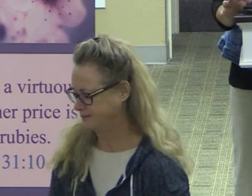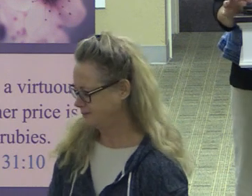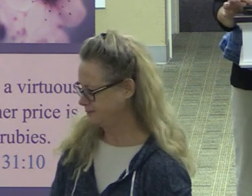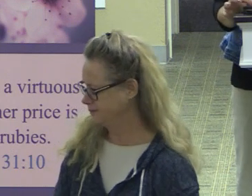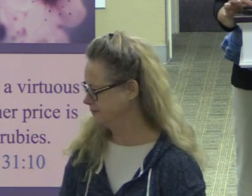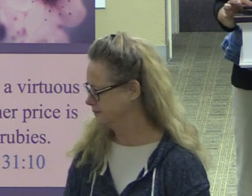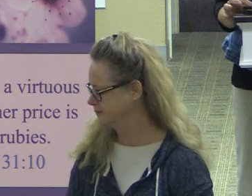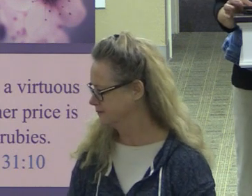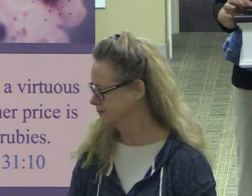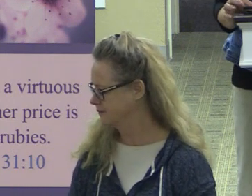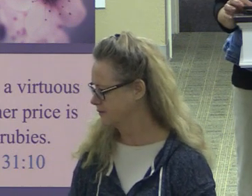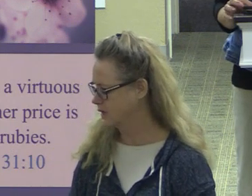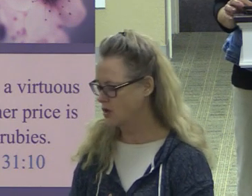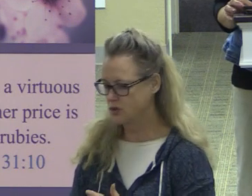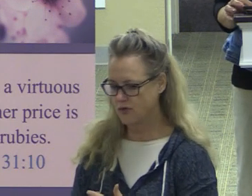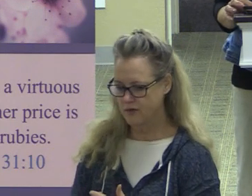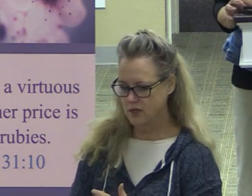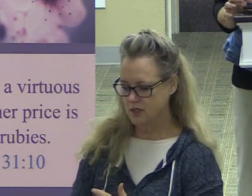Okay, so first,